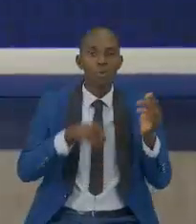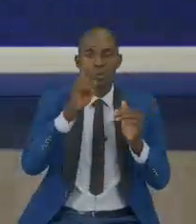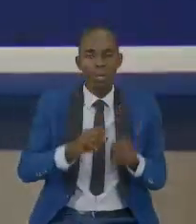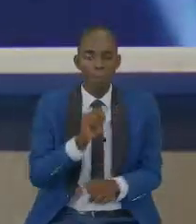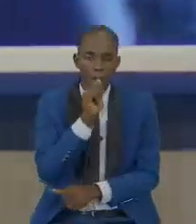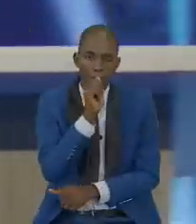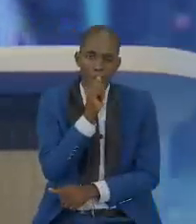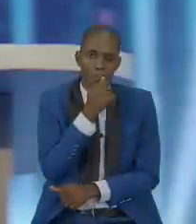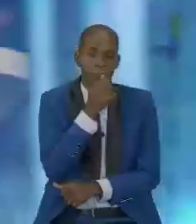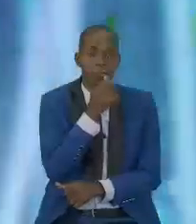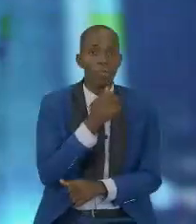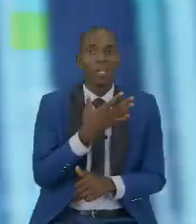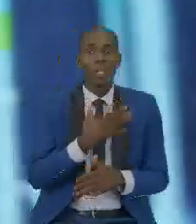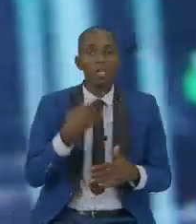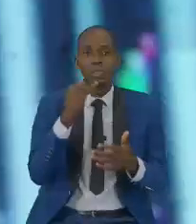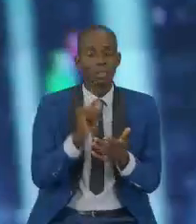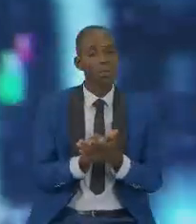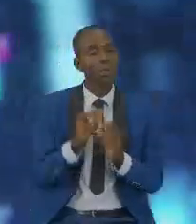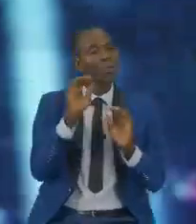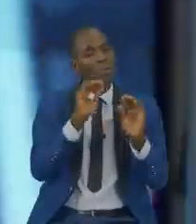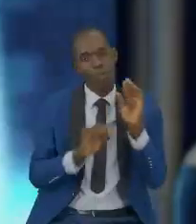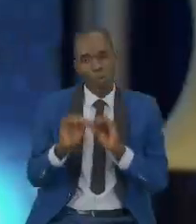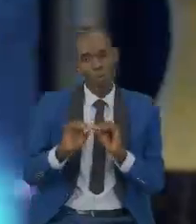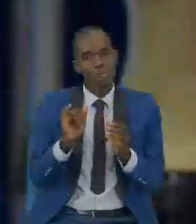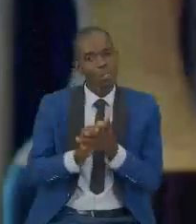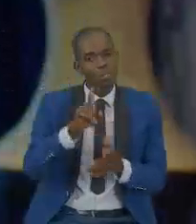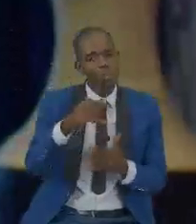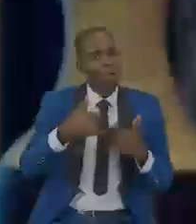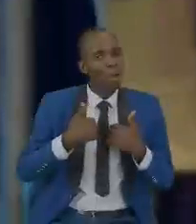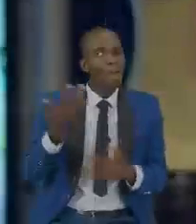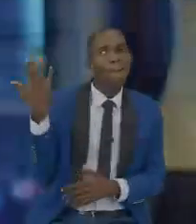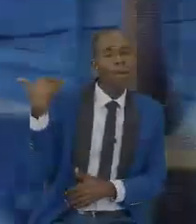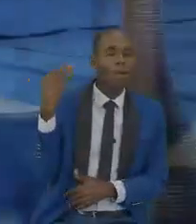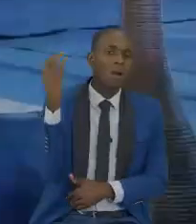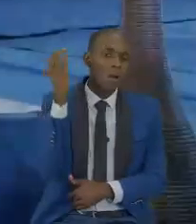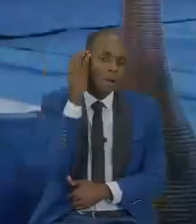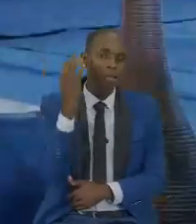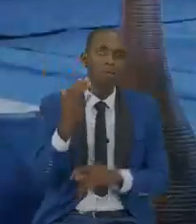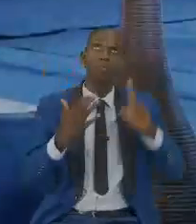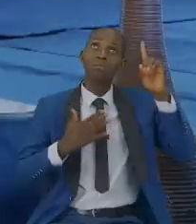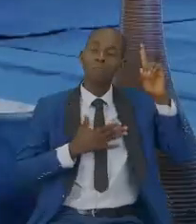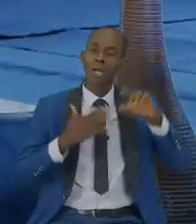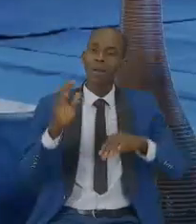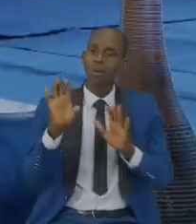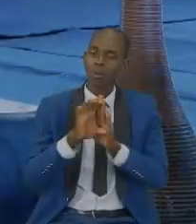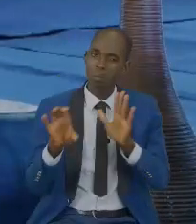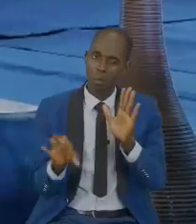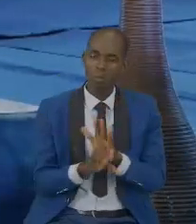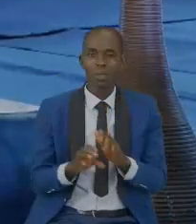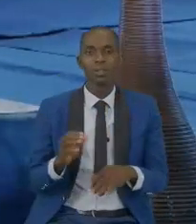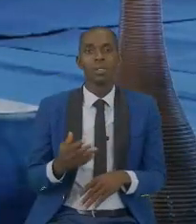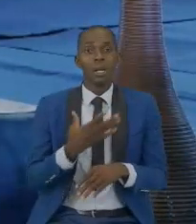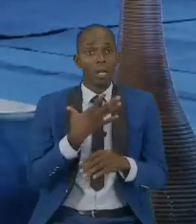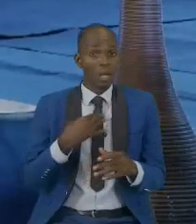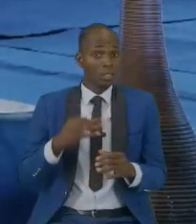said, oh, that they had hearkened unto my commandments, then had their